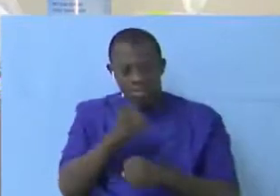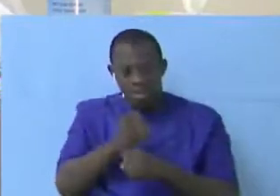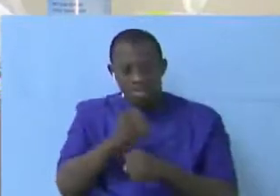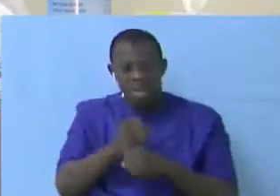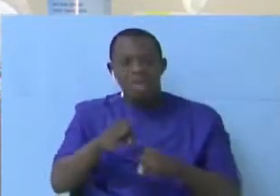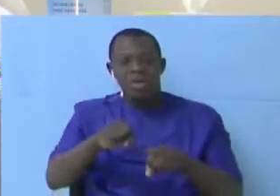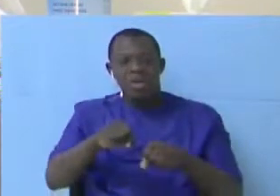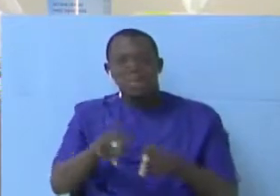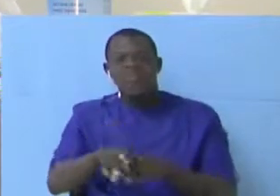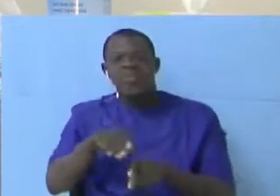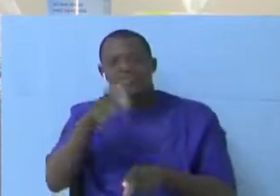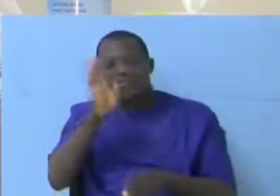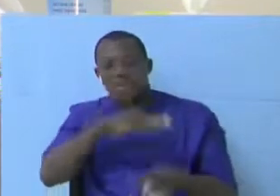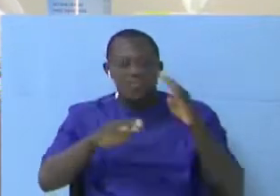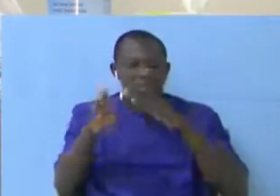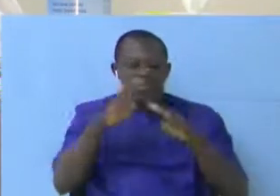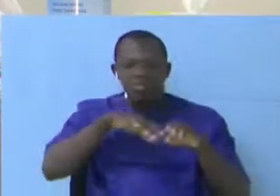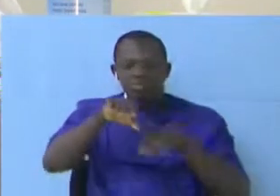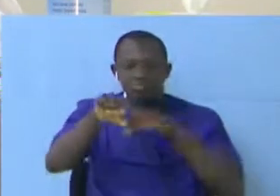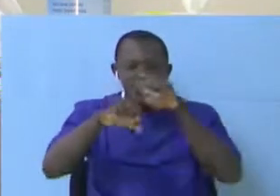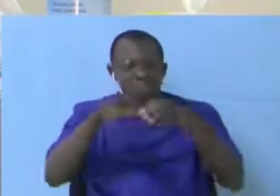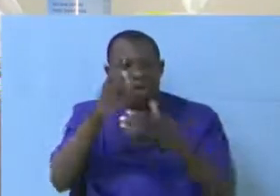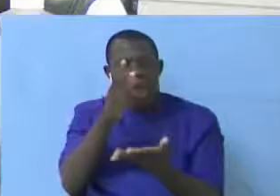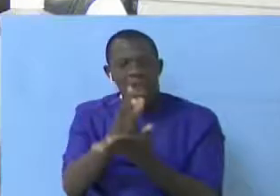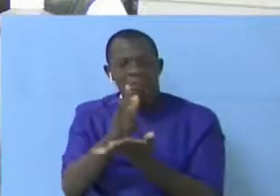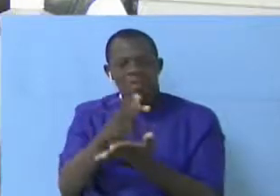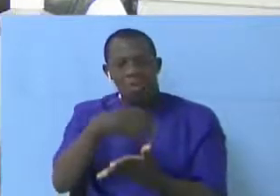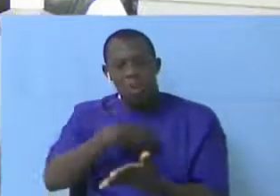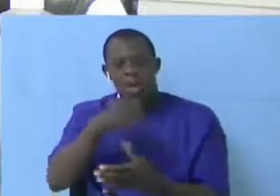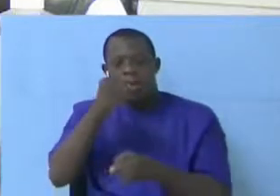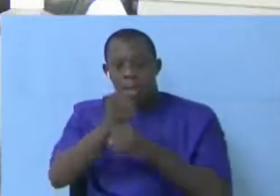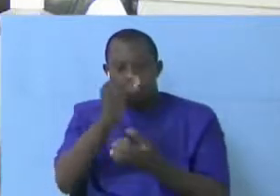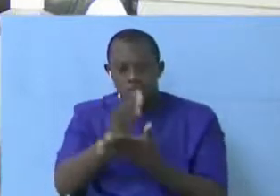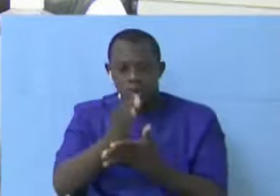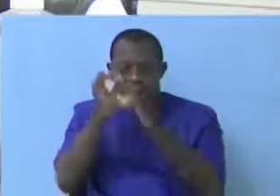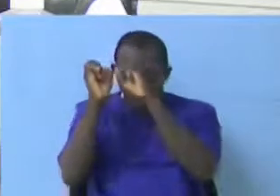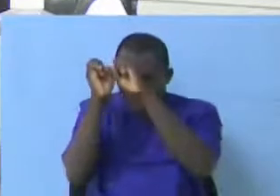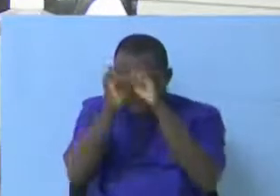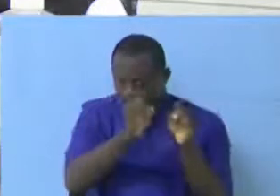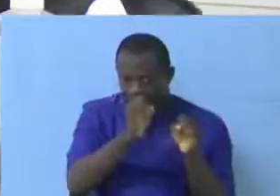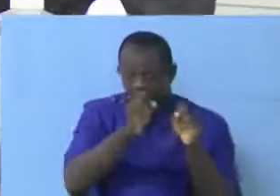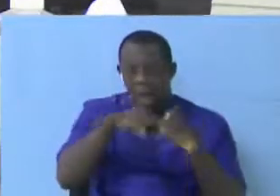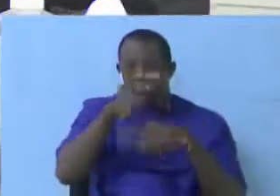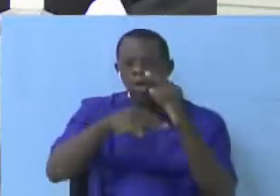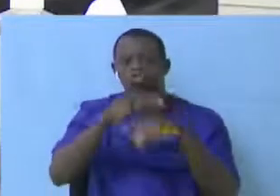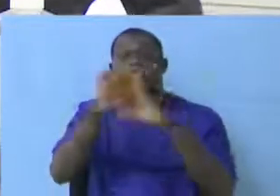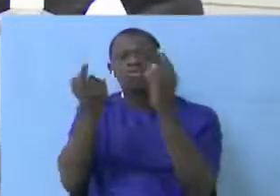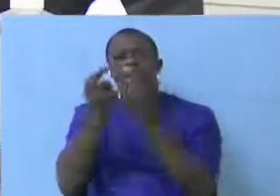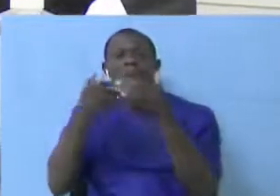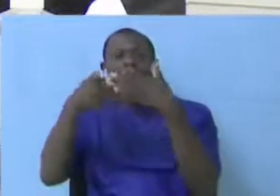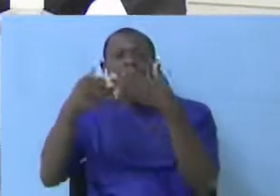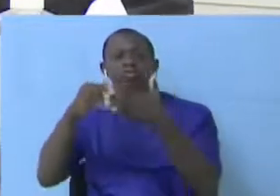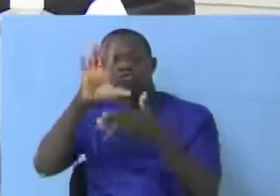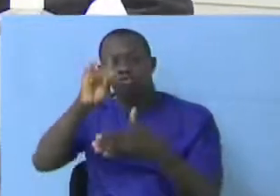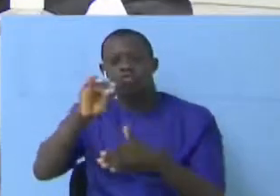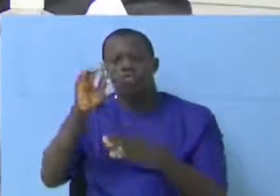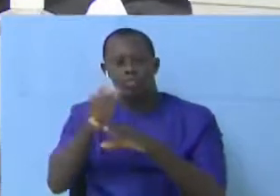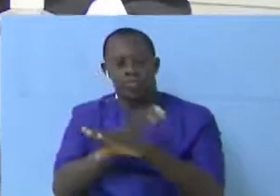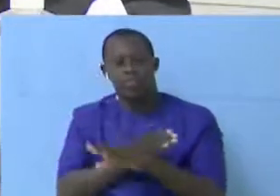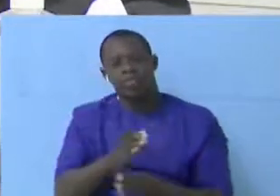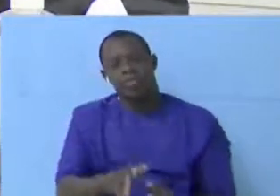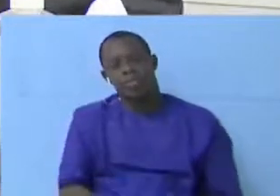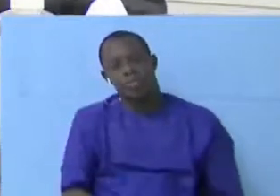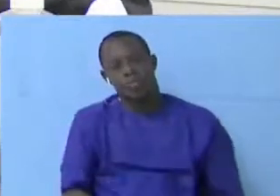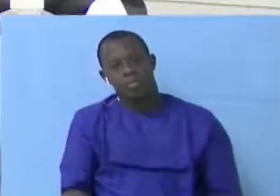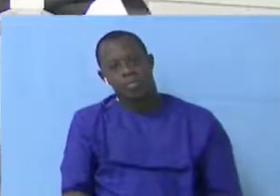evidence in order to cover up its dastardly acts. Masakunda me yalon ko abe kuma kan tala ba la mo kan fani ala pour ate fa wala baro nyinga